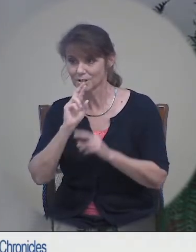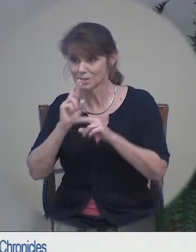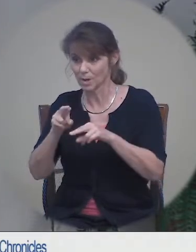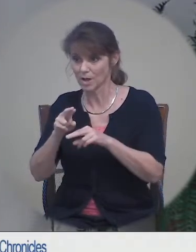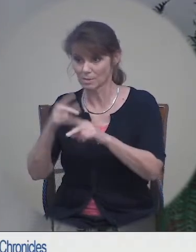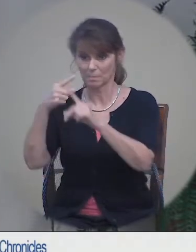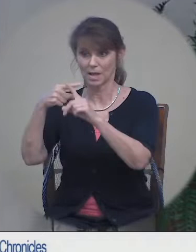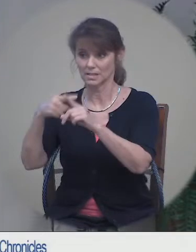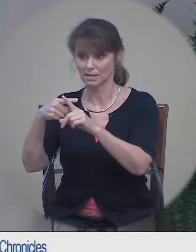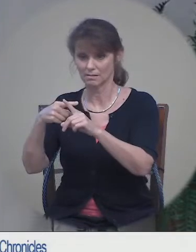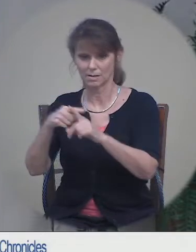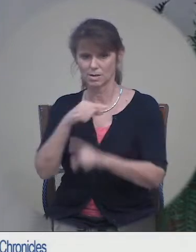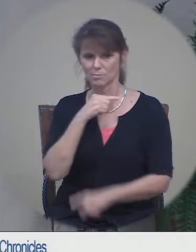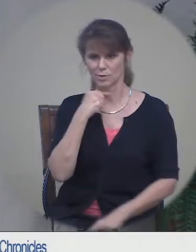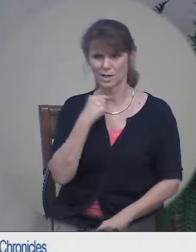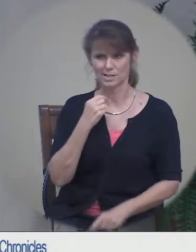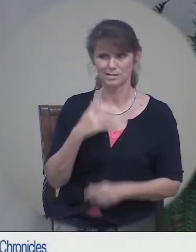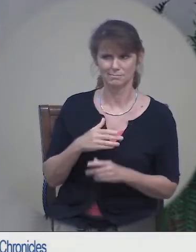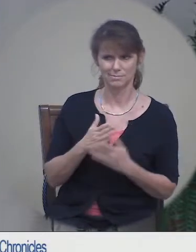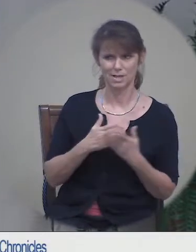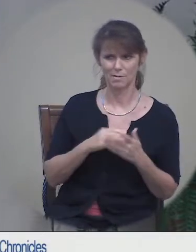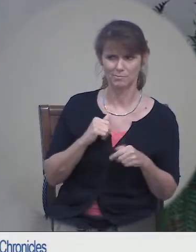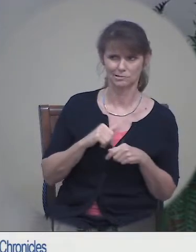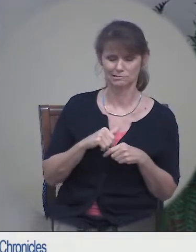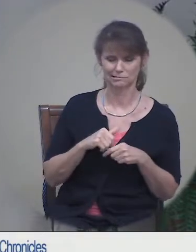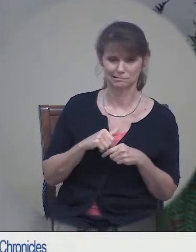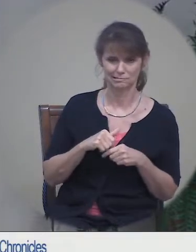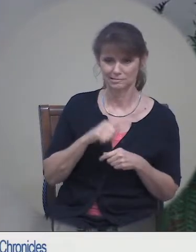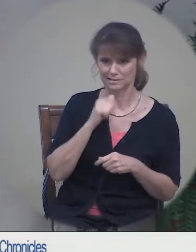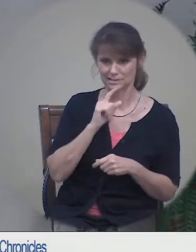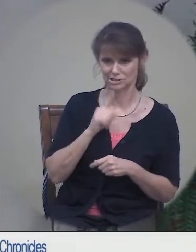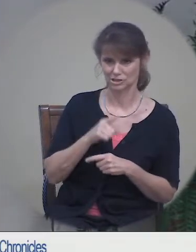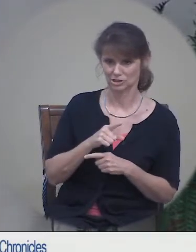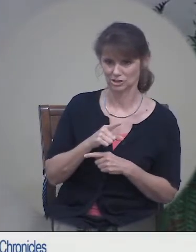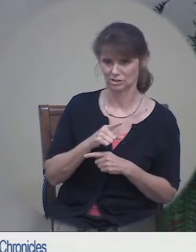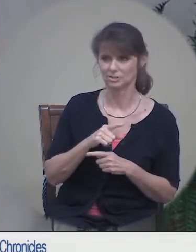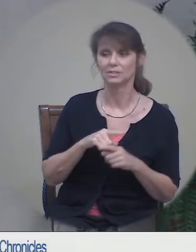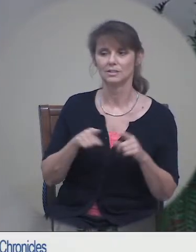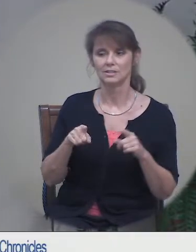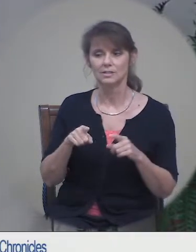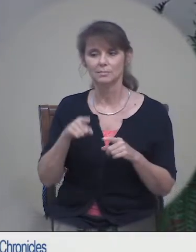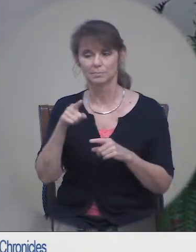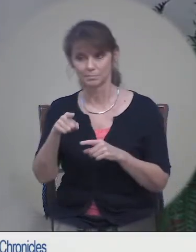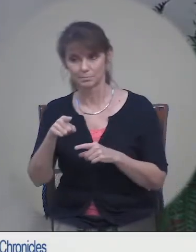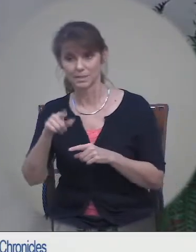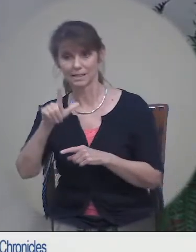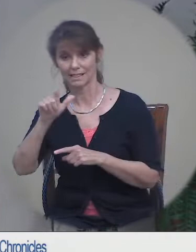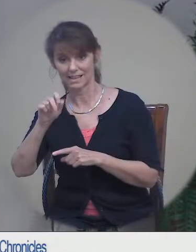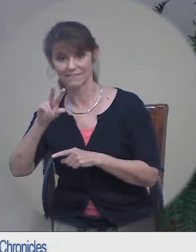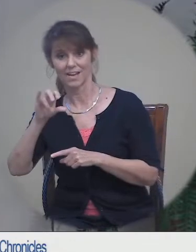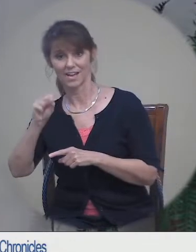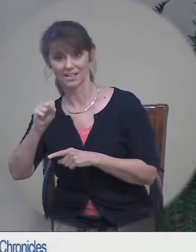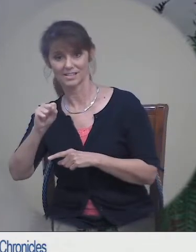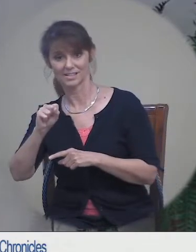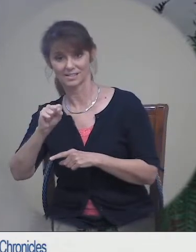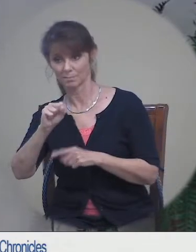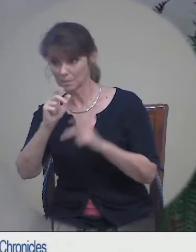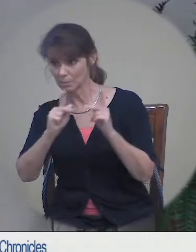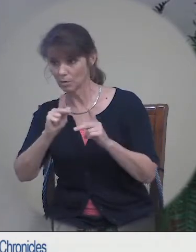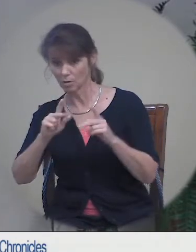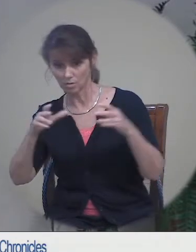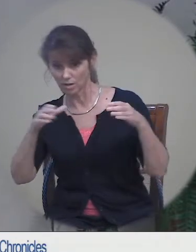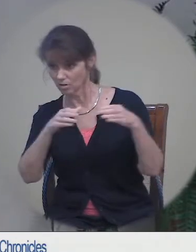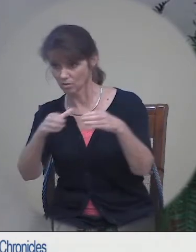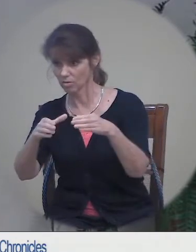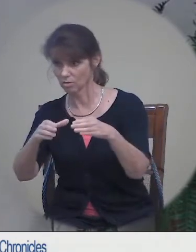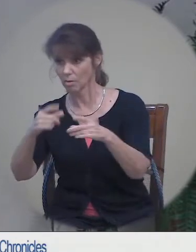chose to consecrate themselves or they drugged their feet. That was one of the reasons given. They weren't able to offer the